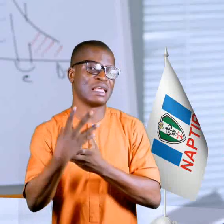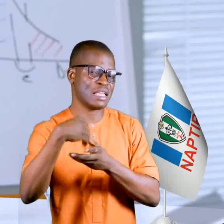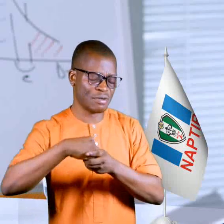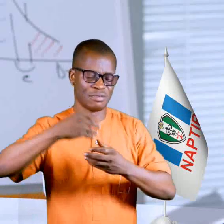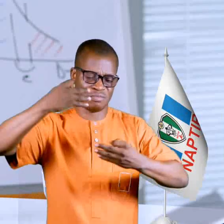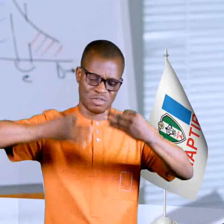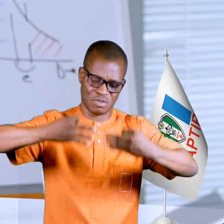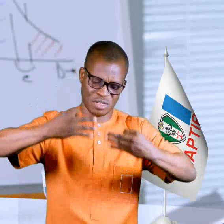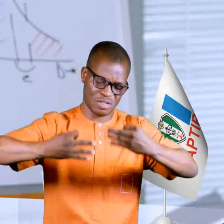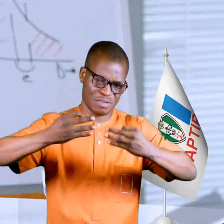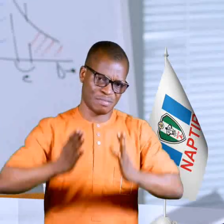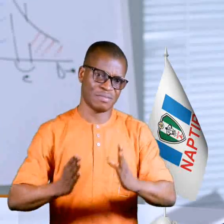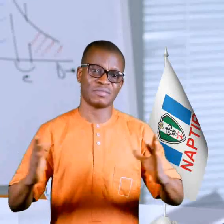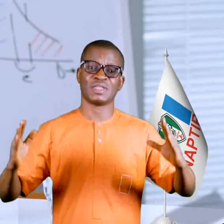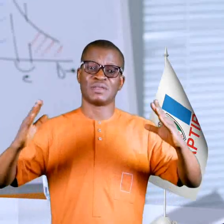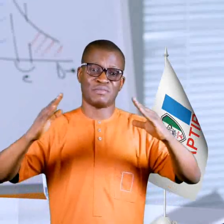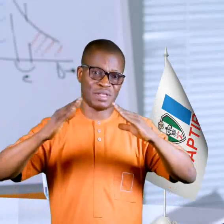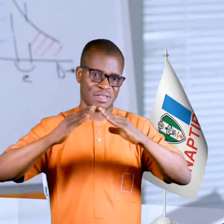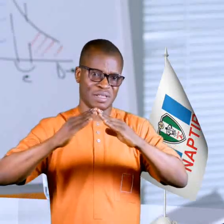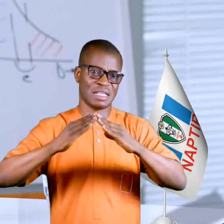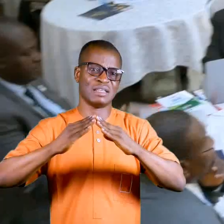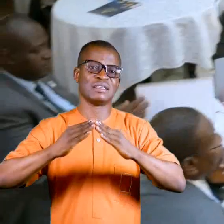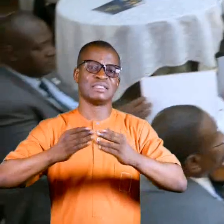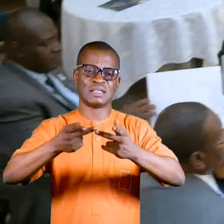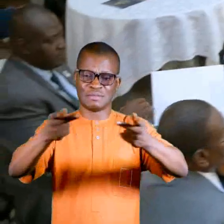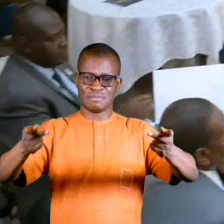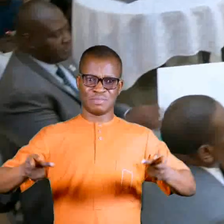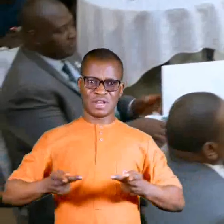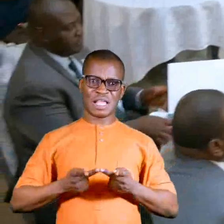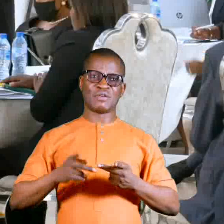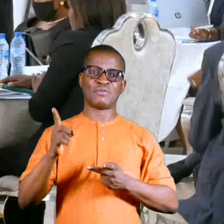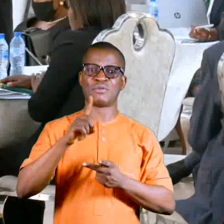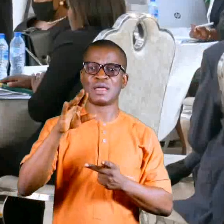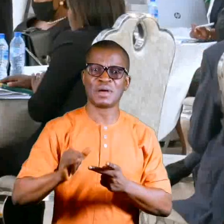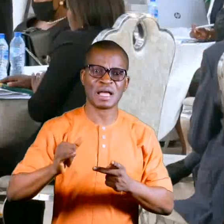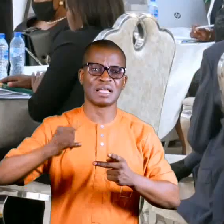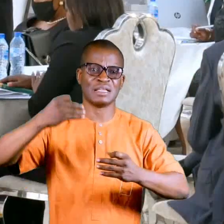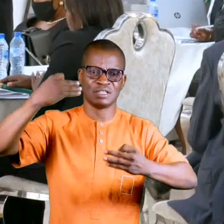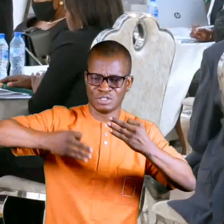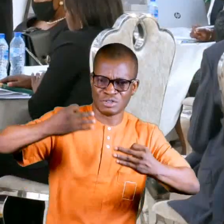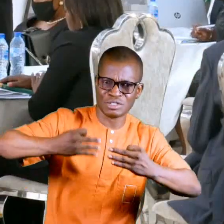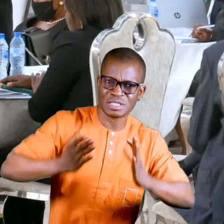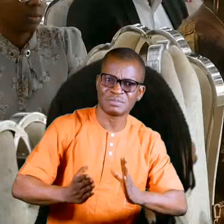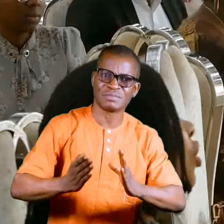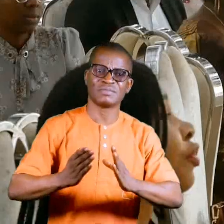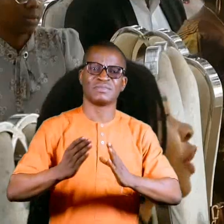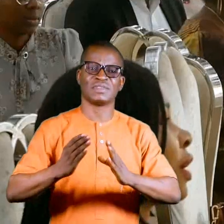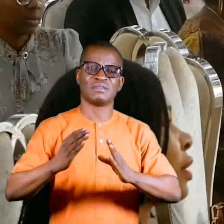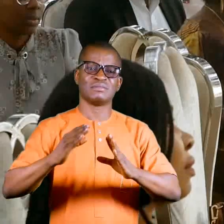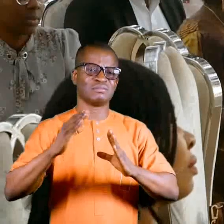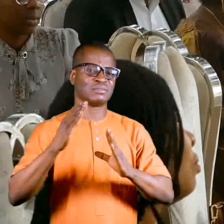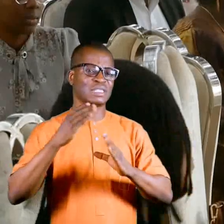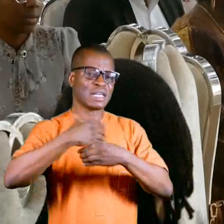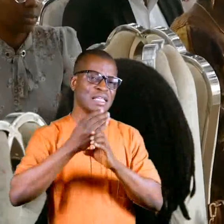include Judges Conference. This is a forum whereby judges are being sensitized